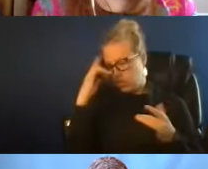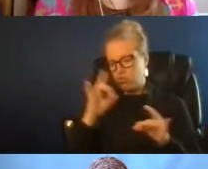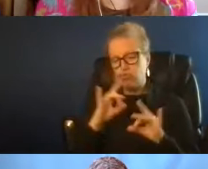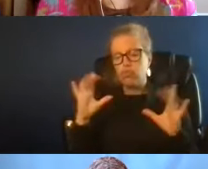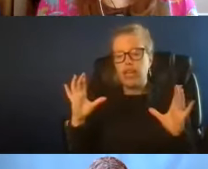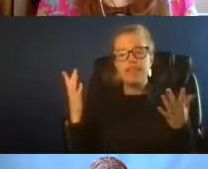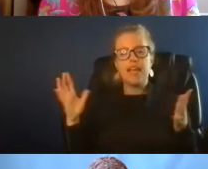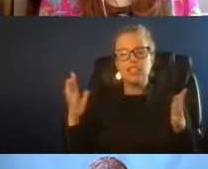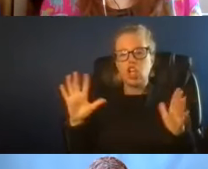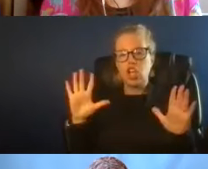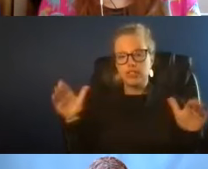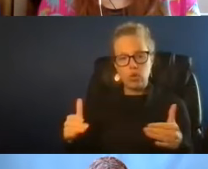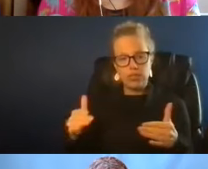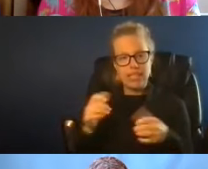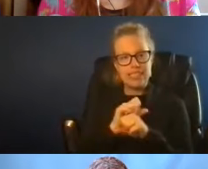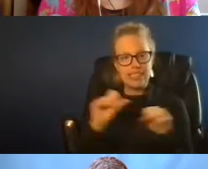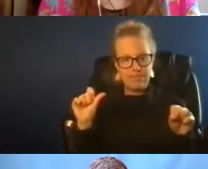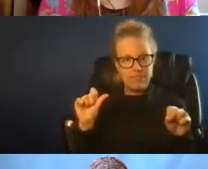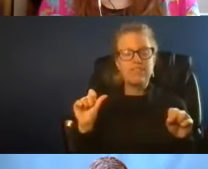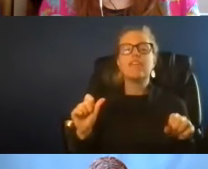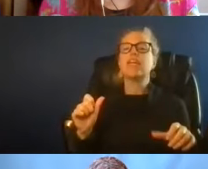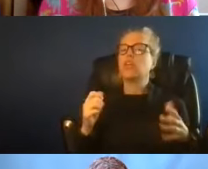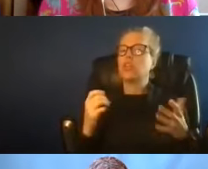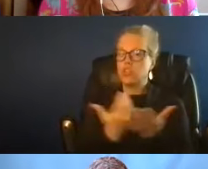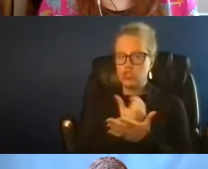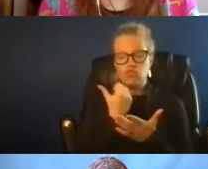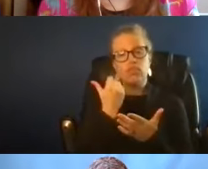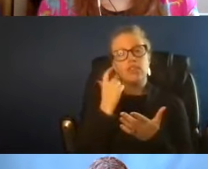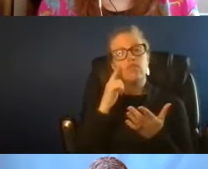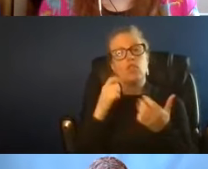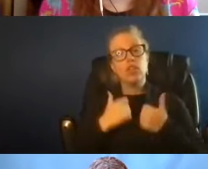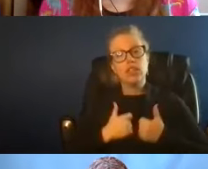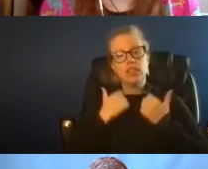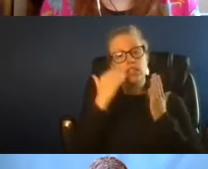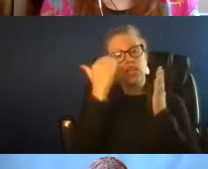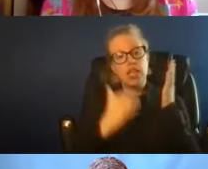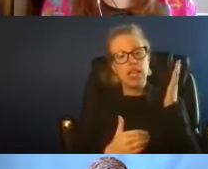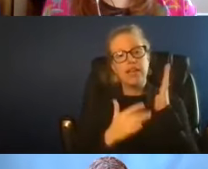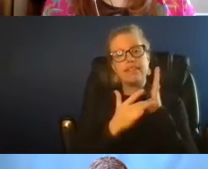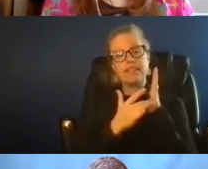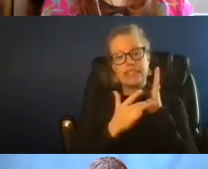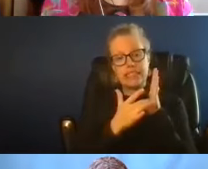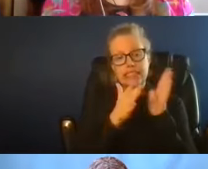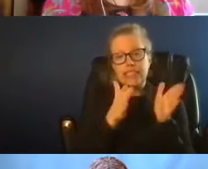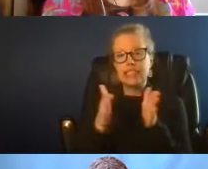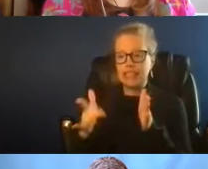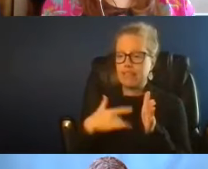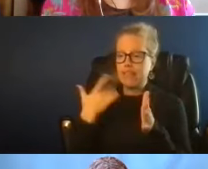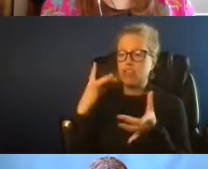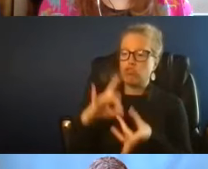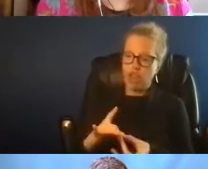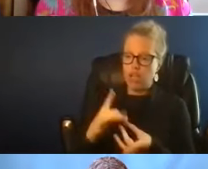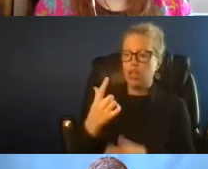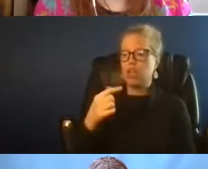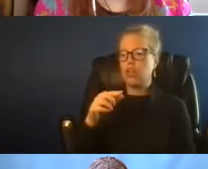it. So this is a chance for victim survivors to make a list of techniques that make them feel grounded and